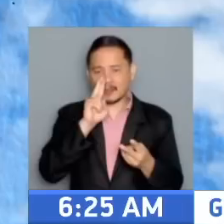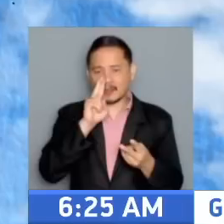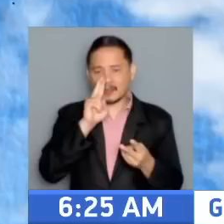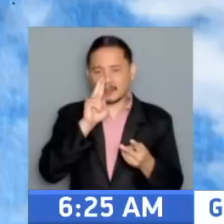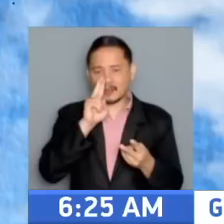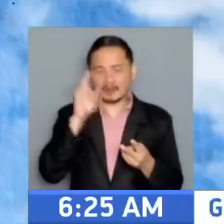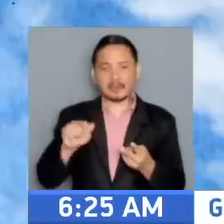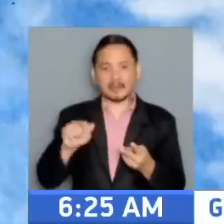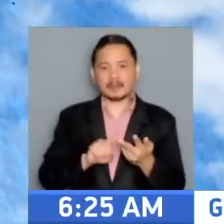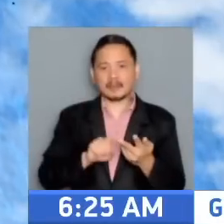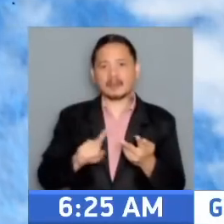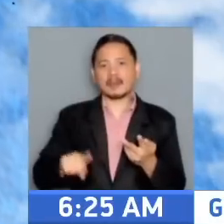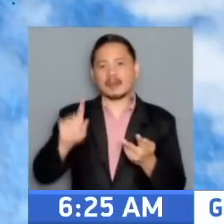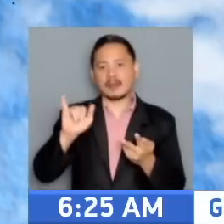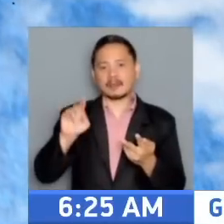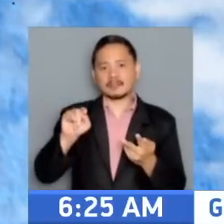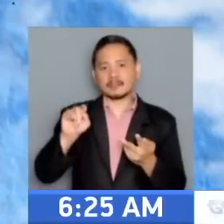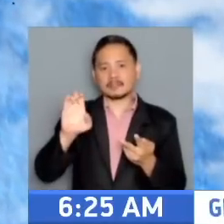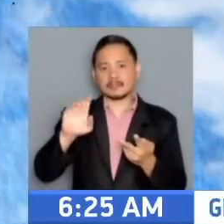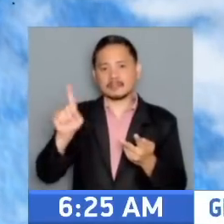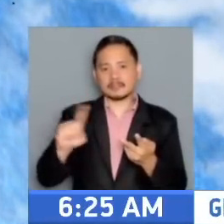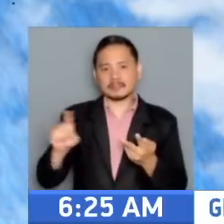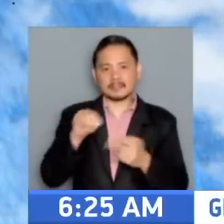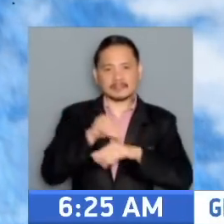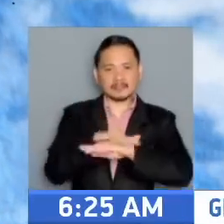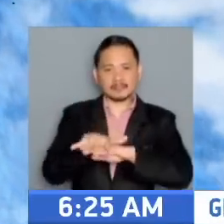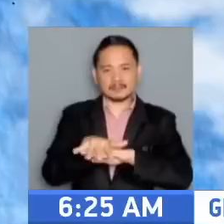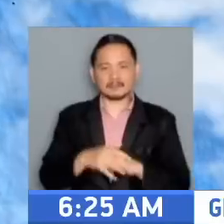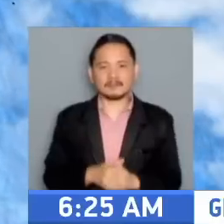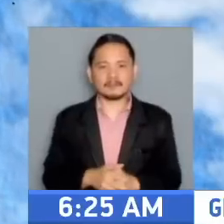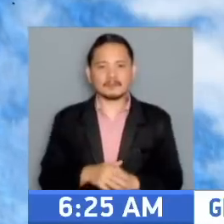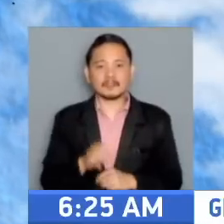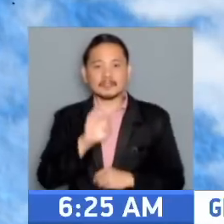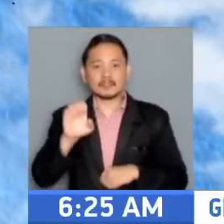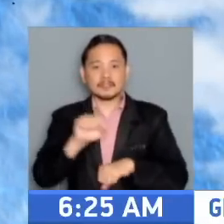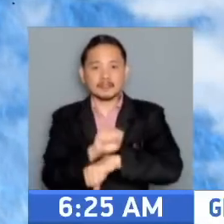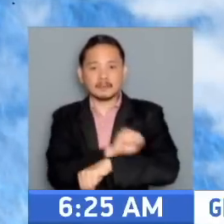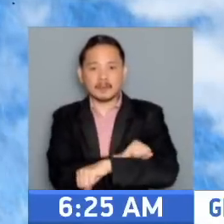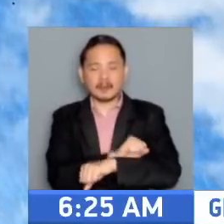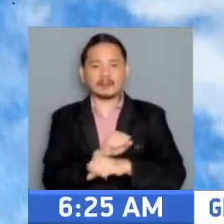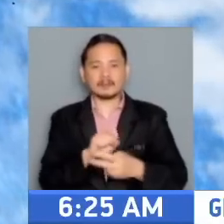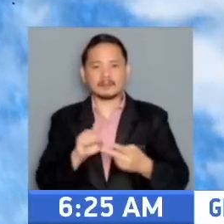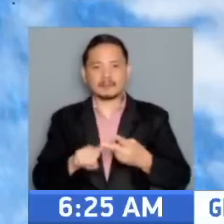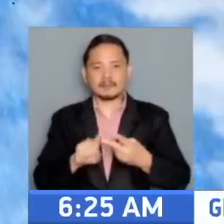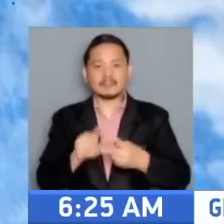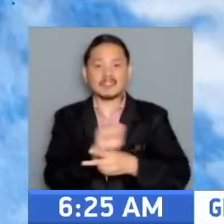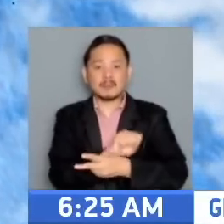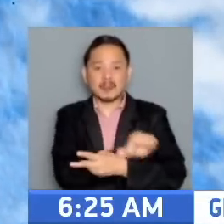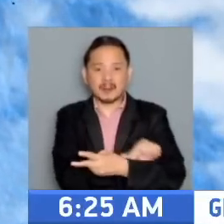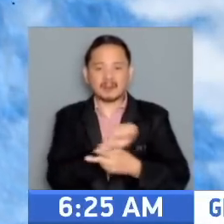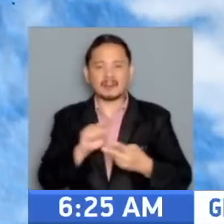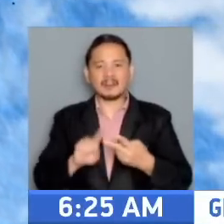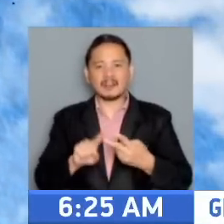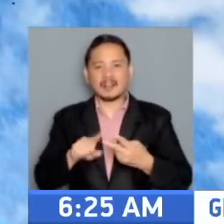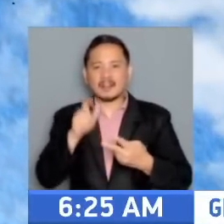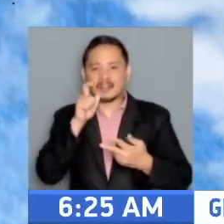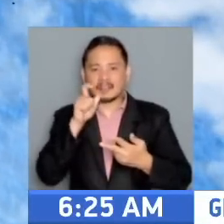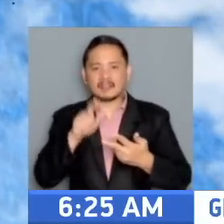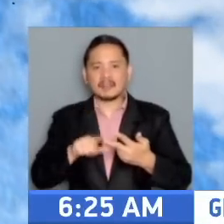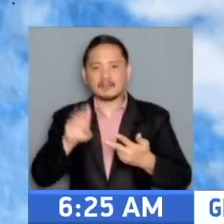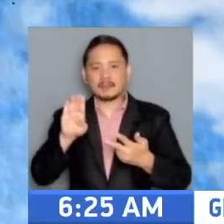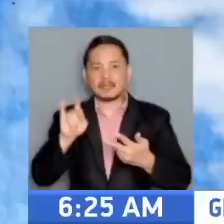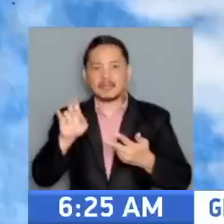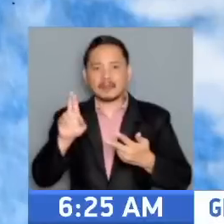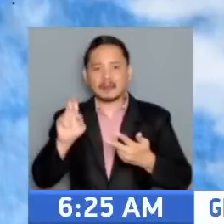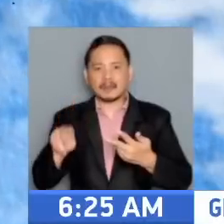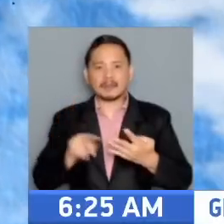zone. Apektado ang Eastern Samar, Leyte, Southern Leyte, Biliran, Cebu at ilang panig